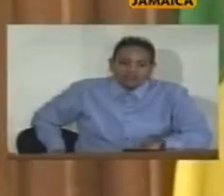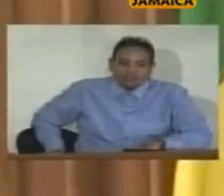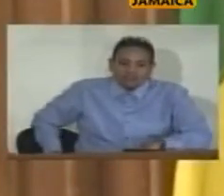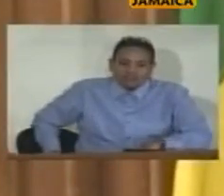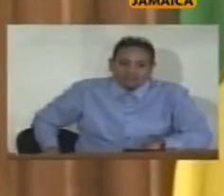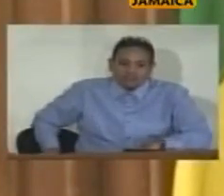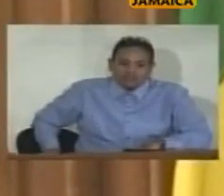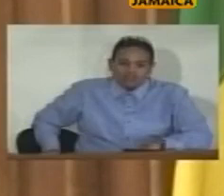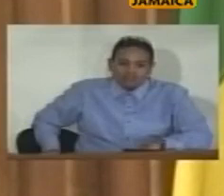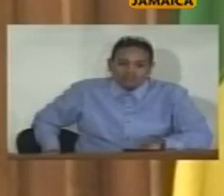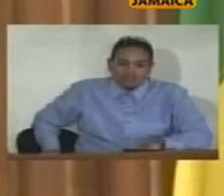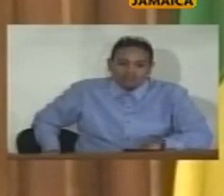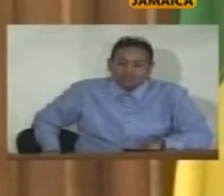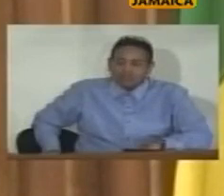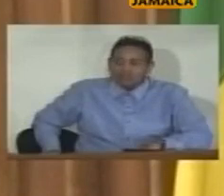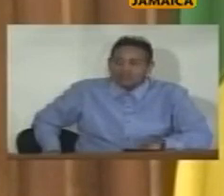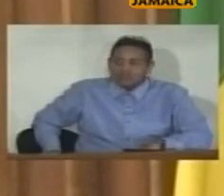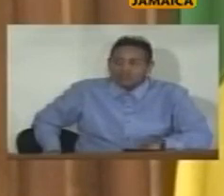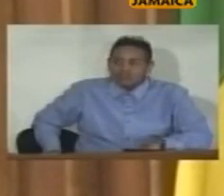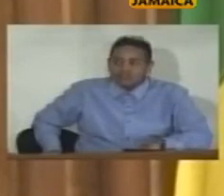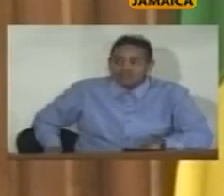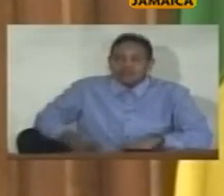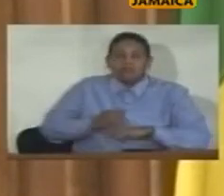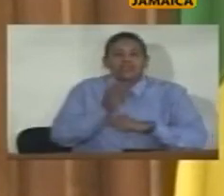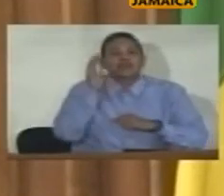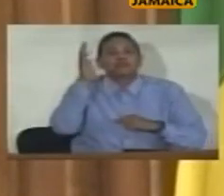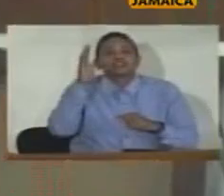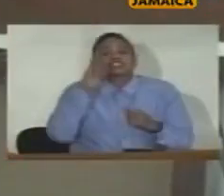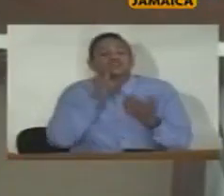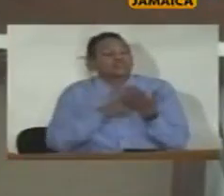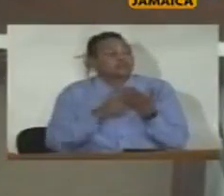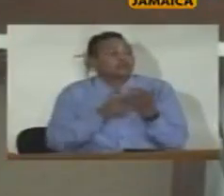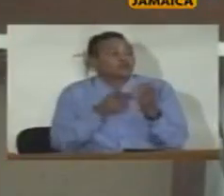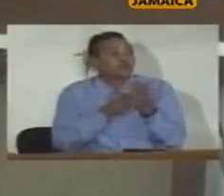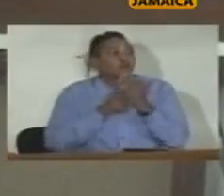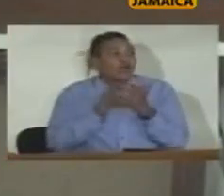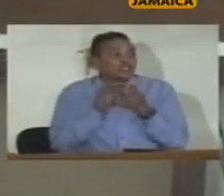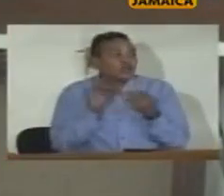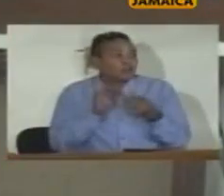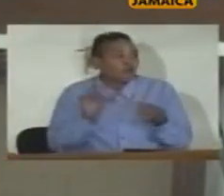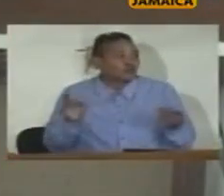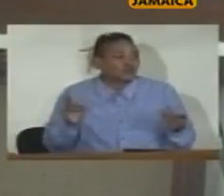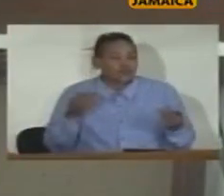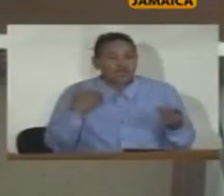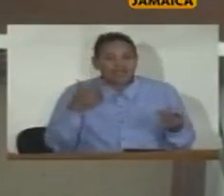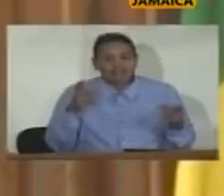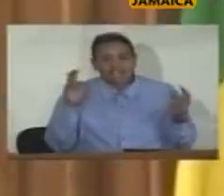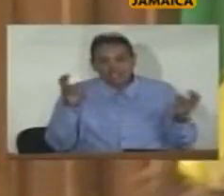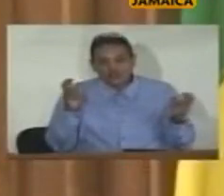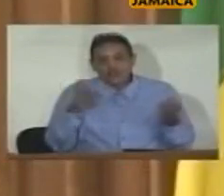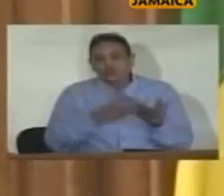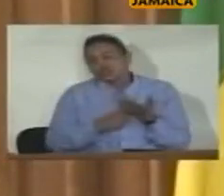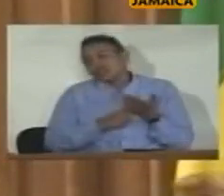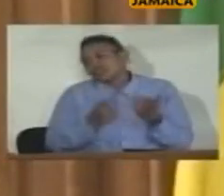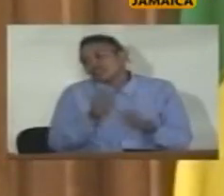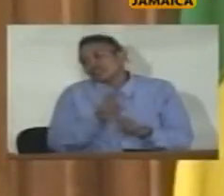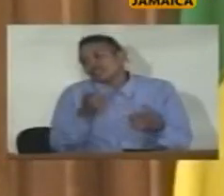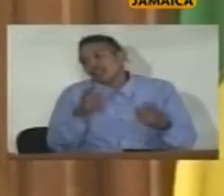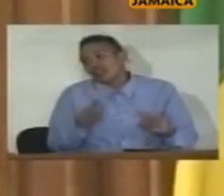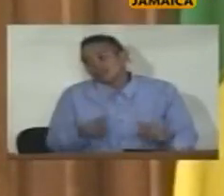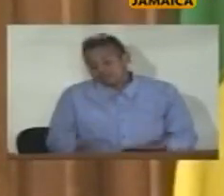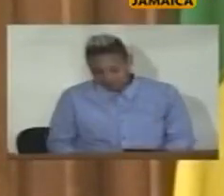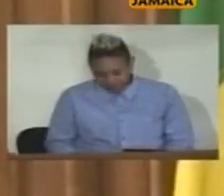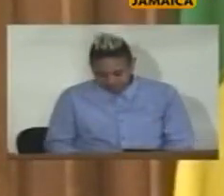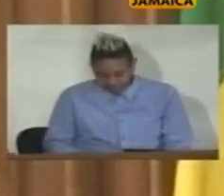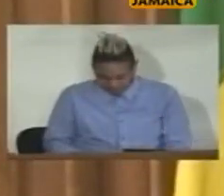a motion. It's really bad, you know. So if you have additional questions, pose them to the minister, let him